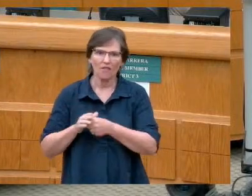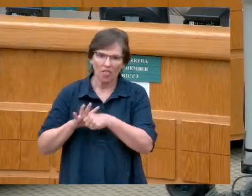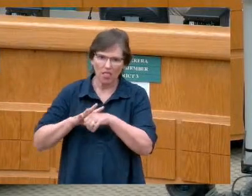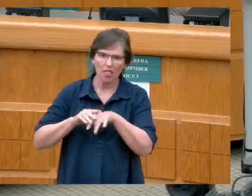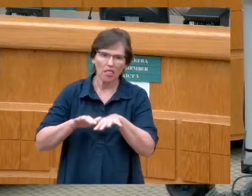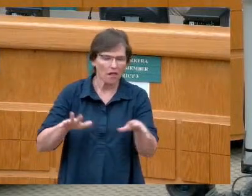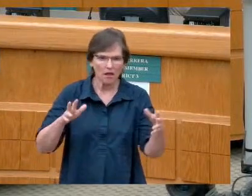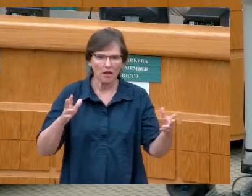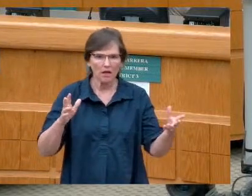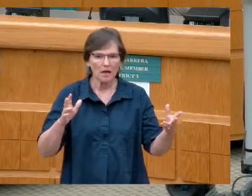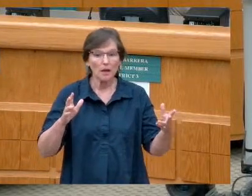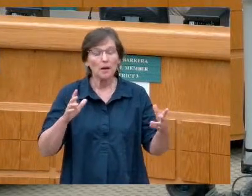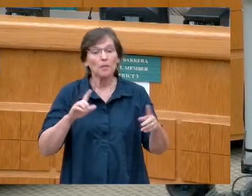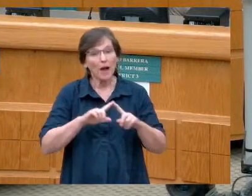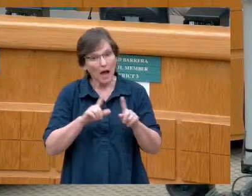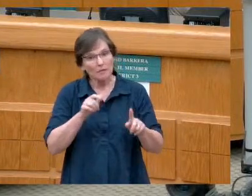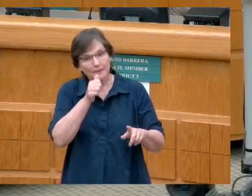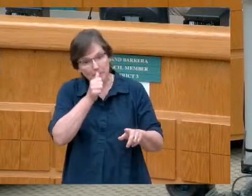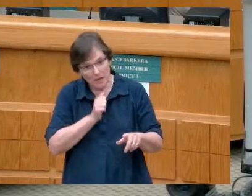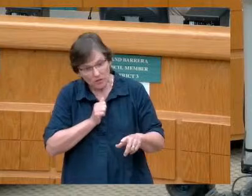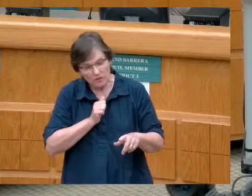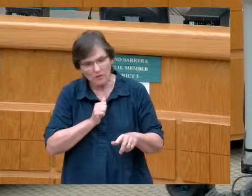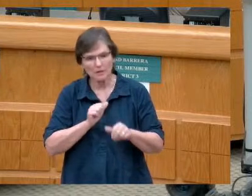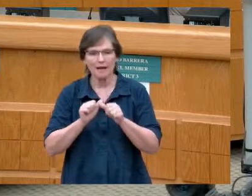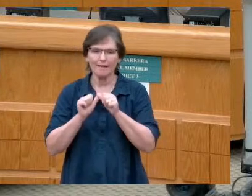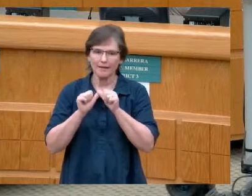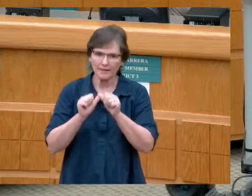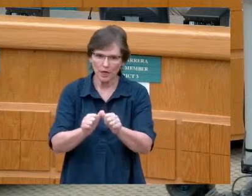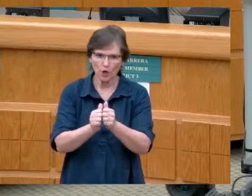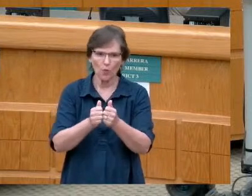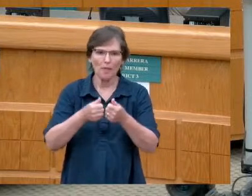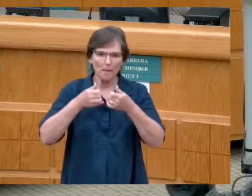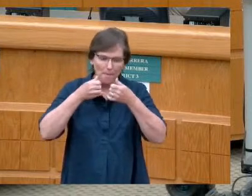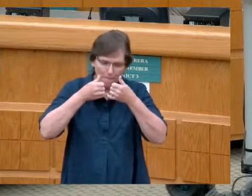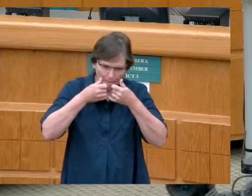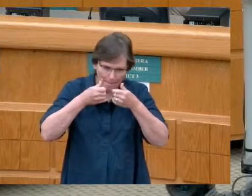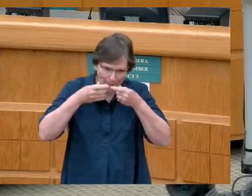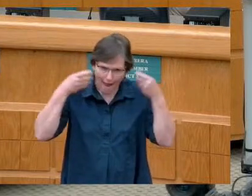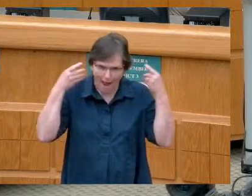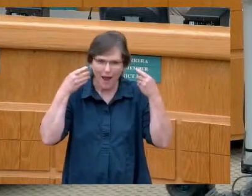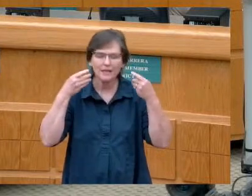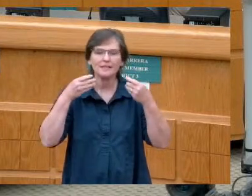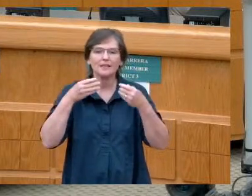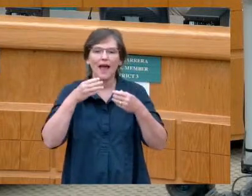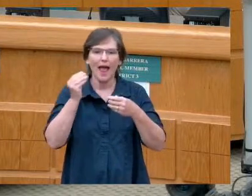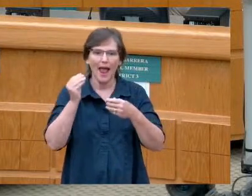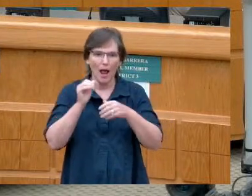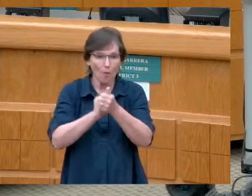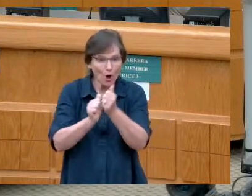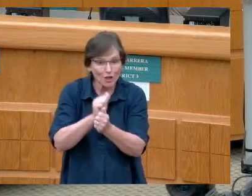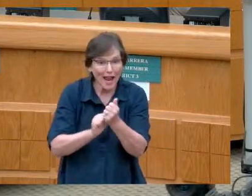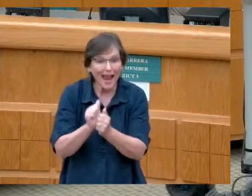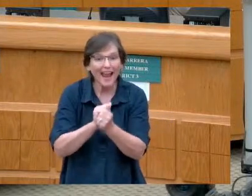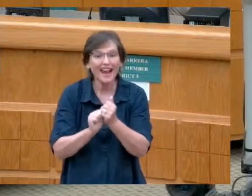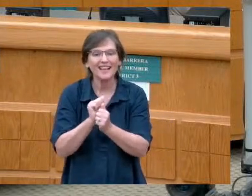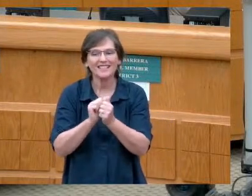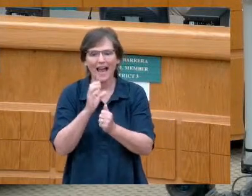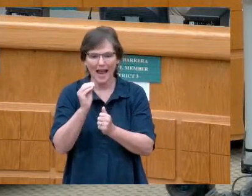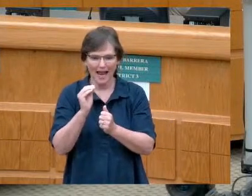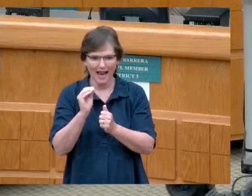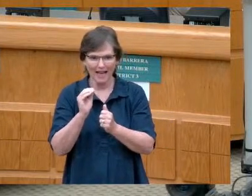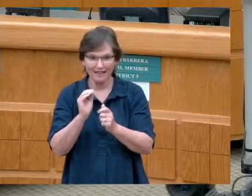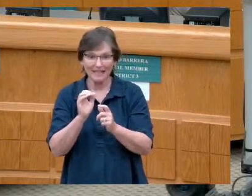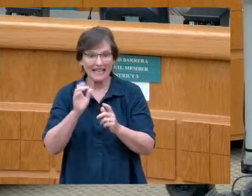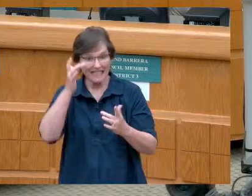what you're doing, wearing your masks, and washing your hands, and staying away from sick people if you're well, and if